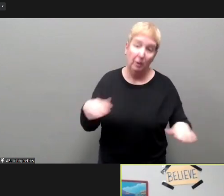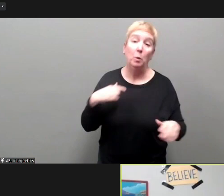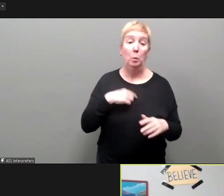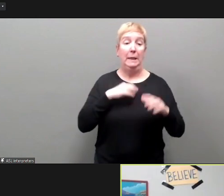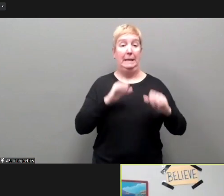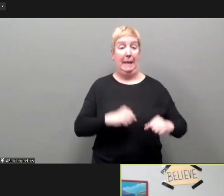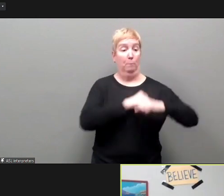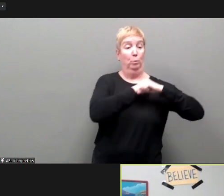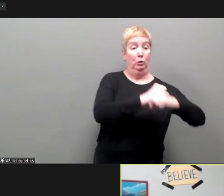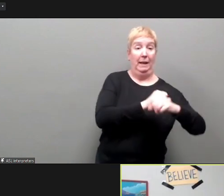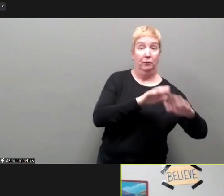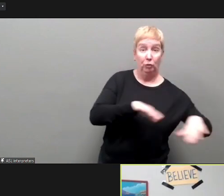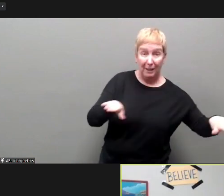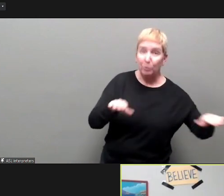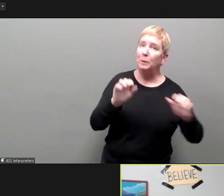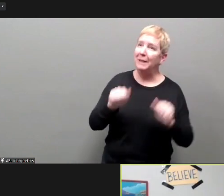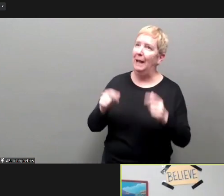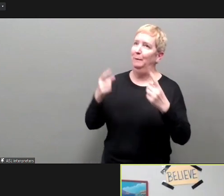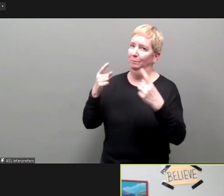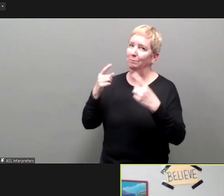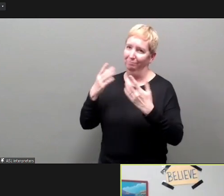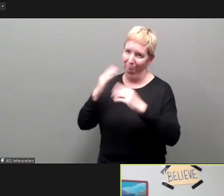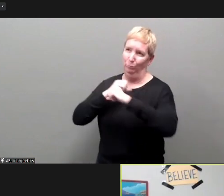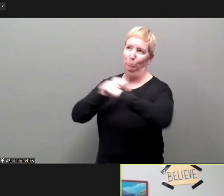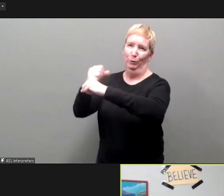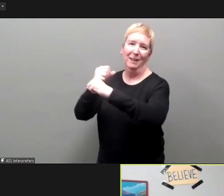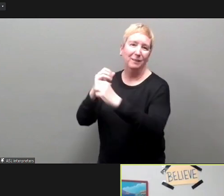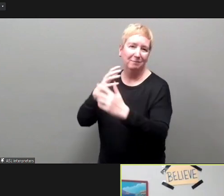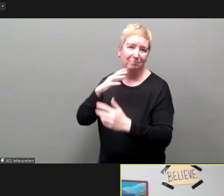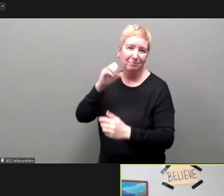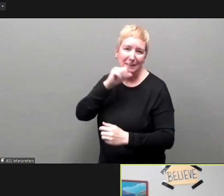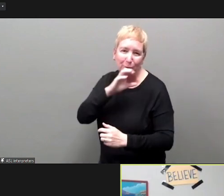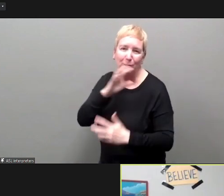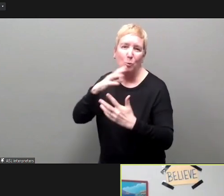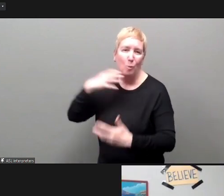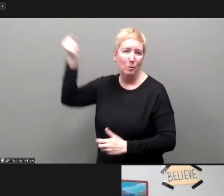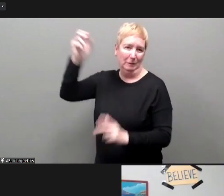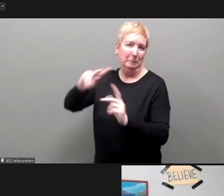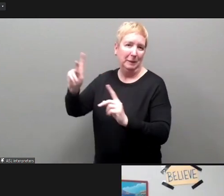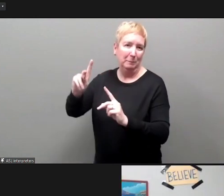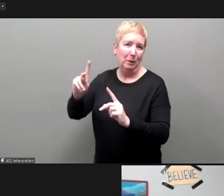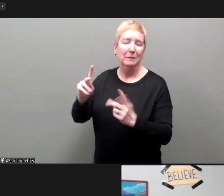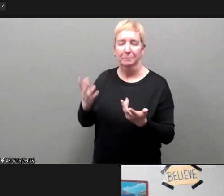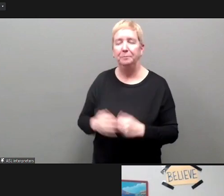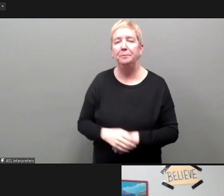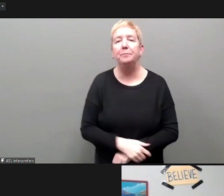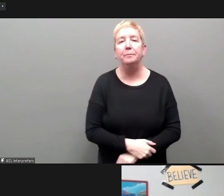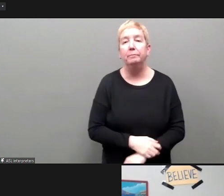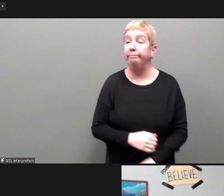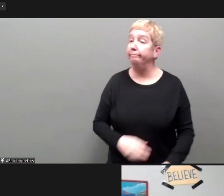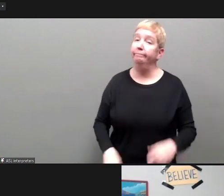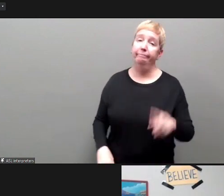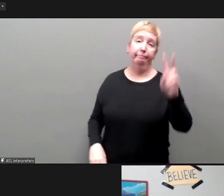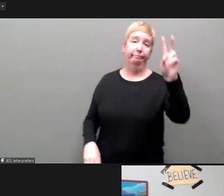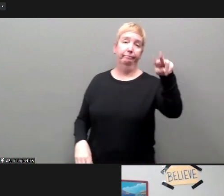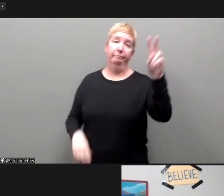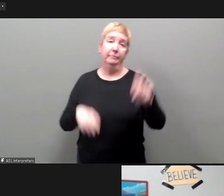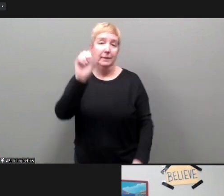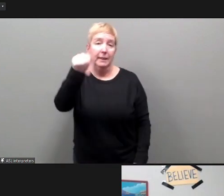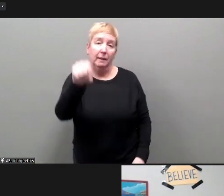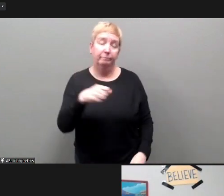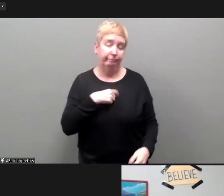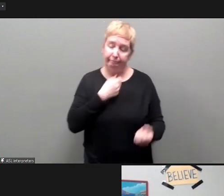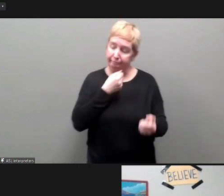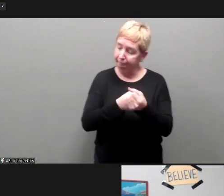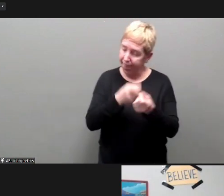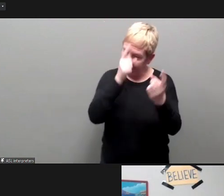we get vaccinated and boosted. So thanks. Great. Ditto to that. Just one last thanks